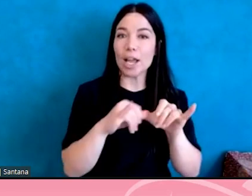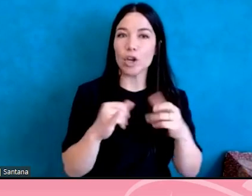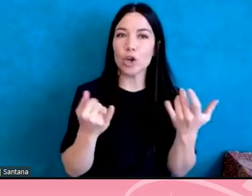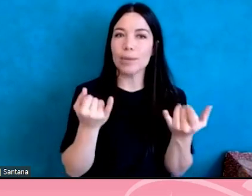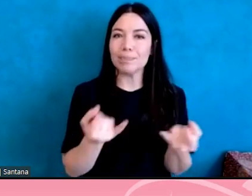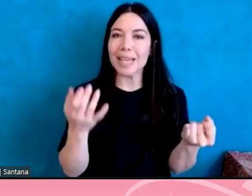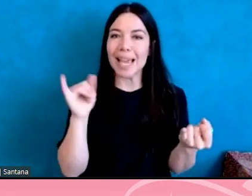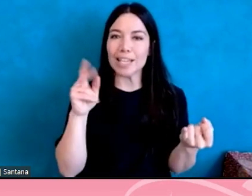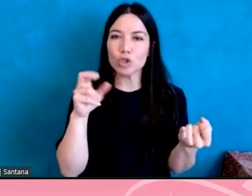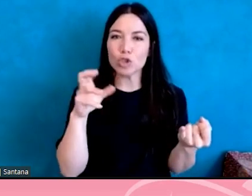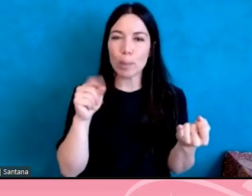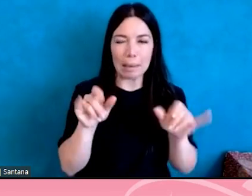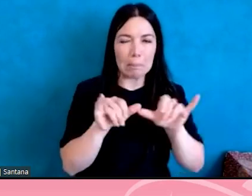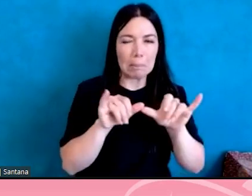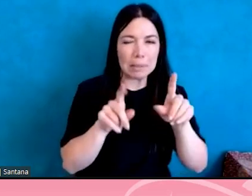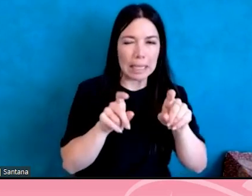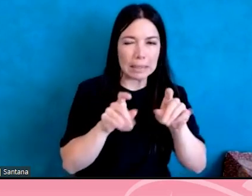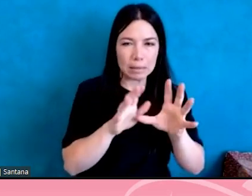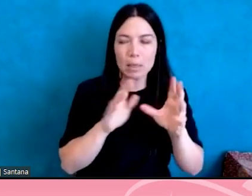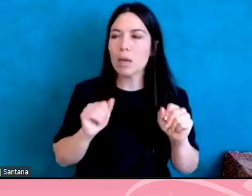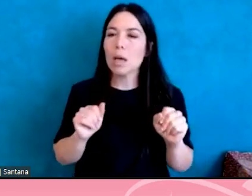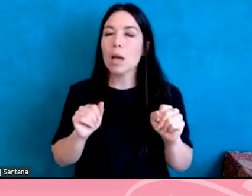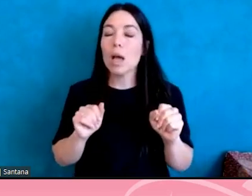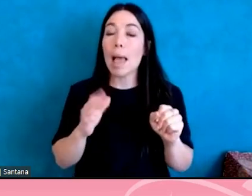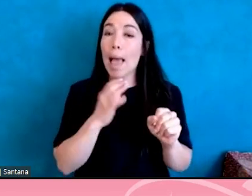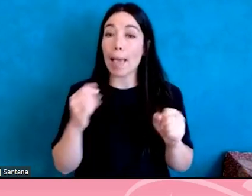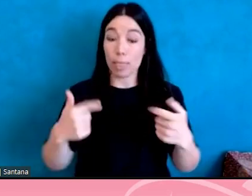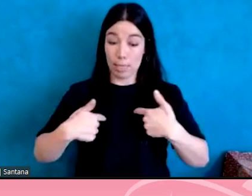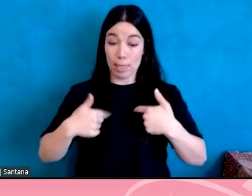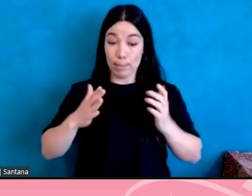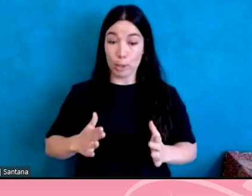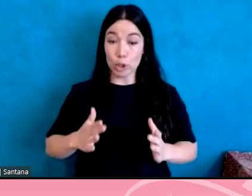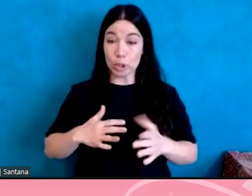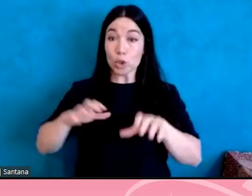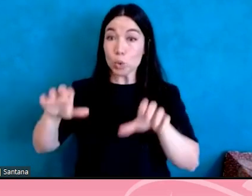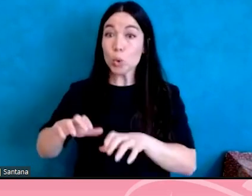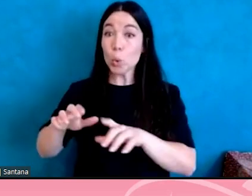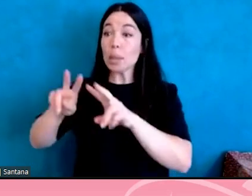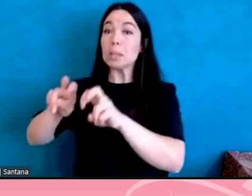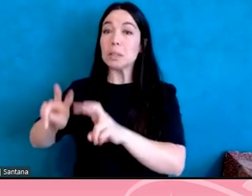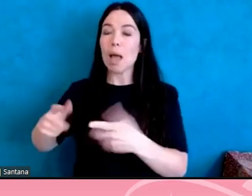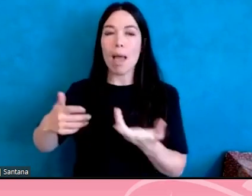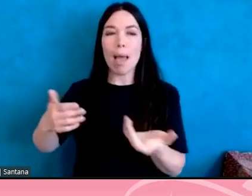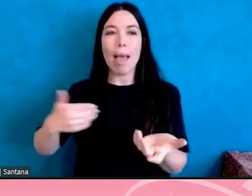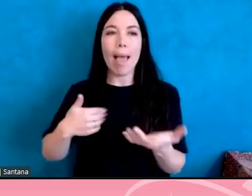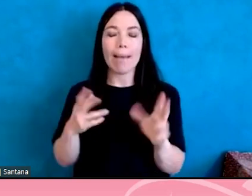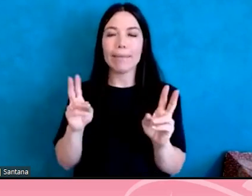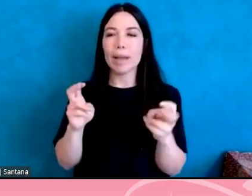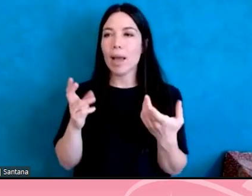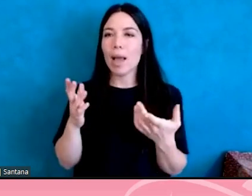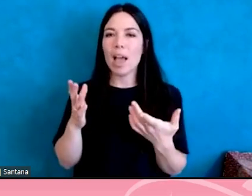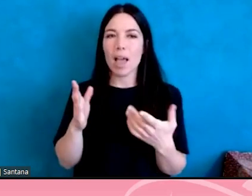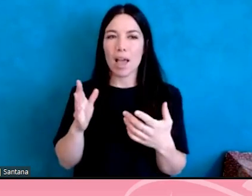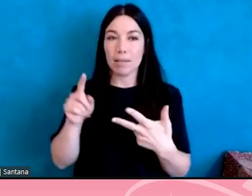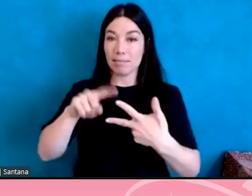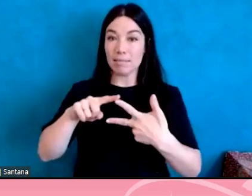practices. Then the person doing the assessment would conduct a mediation where they teach the skill, and then they